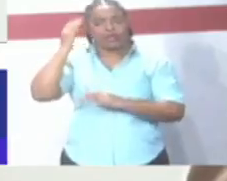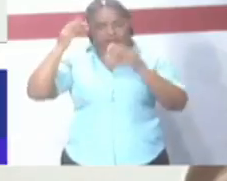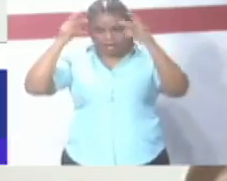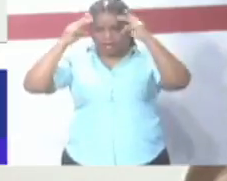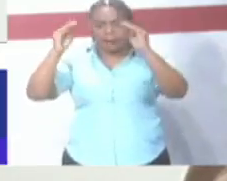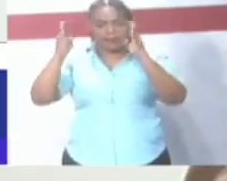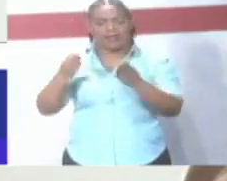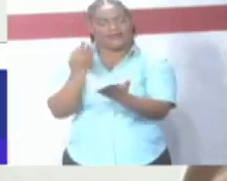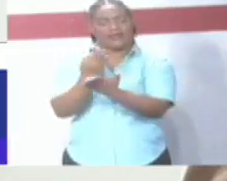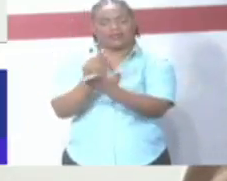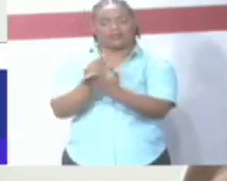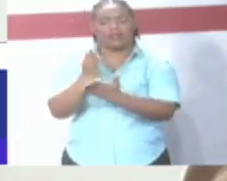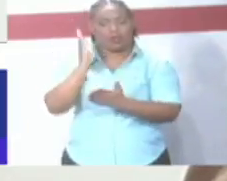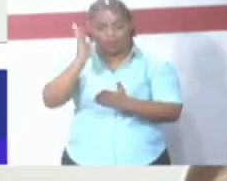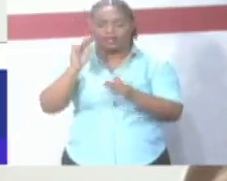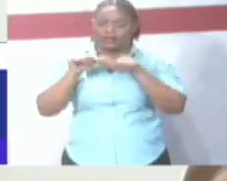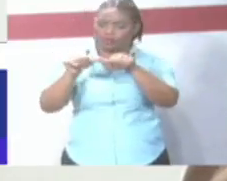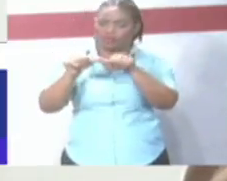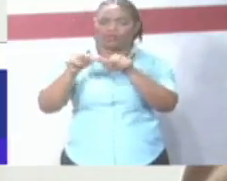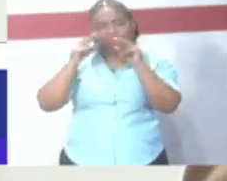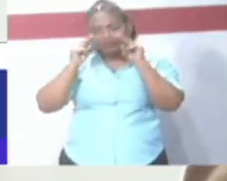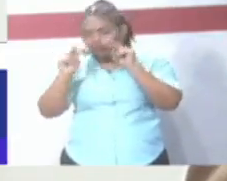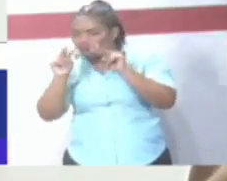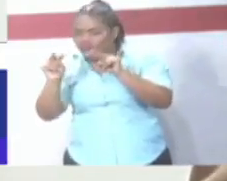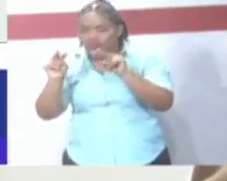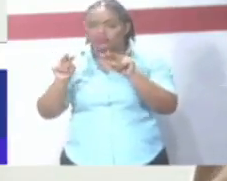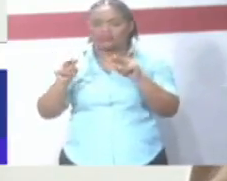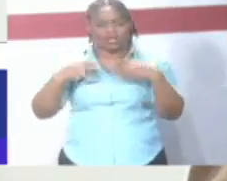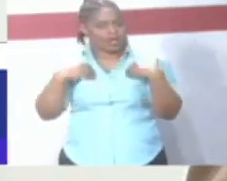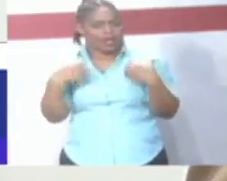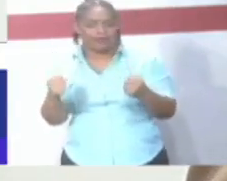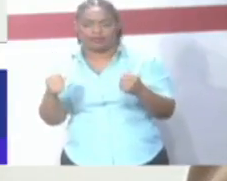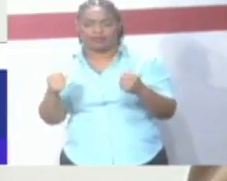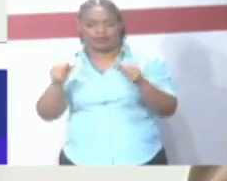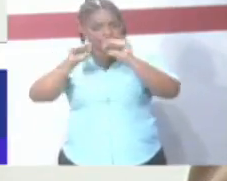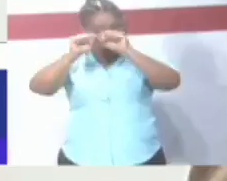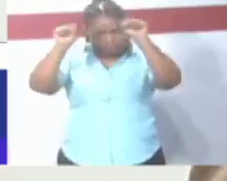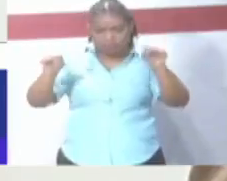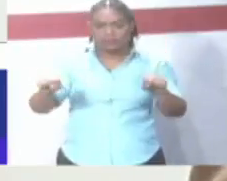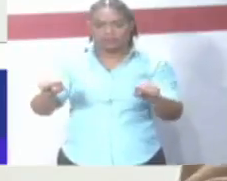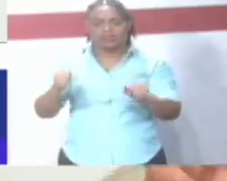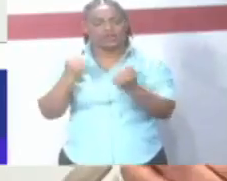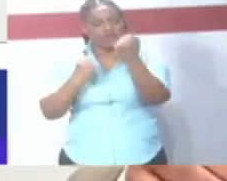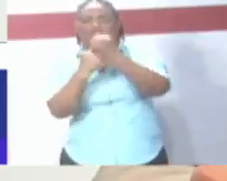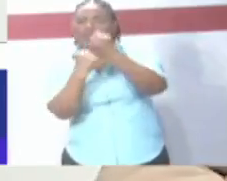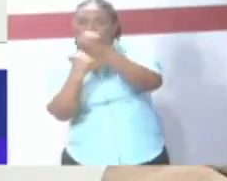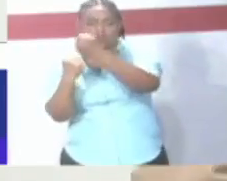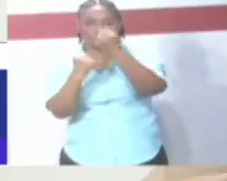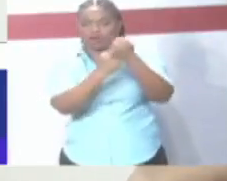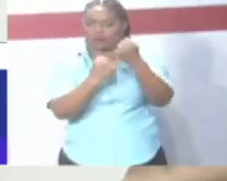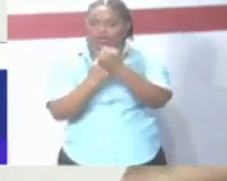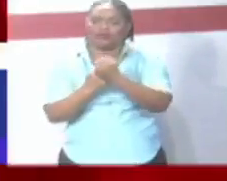a priority moving forward, as he has done consistently since 2015.